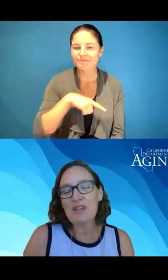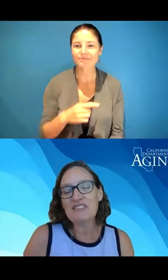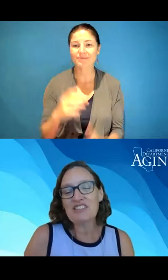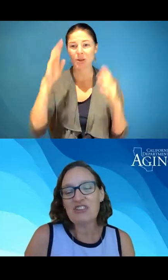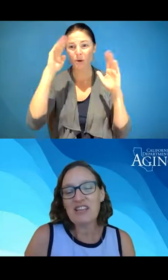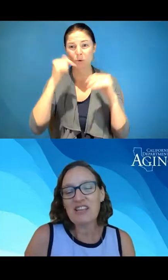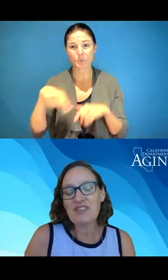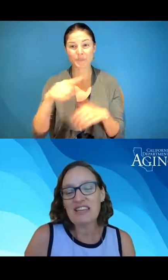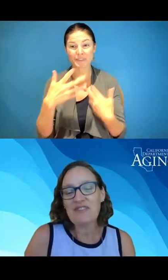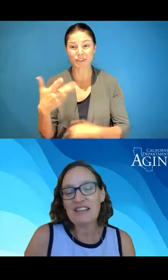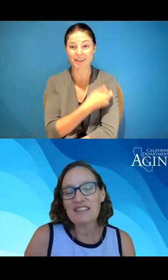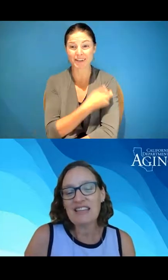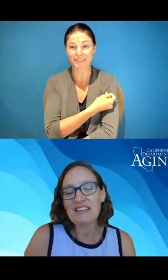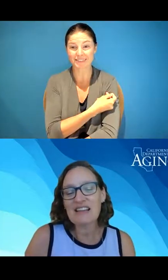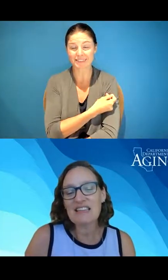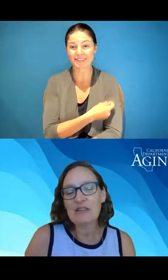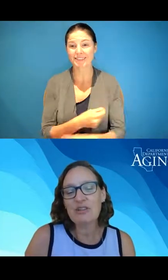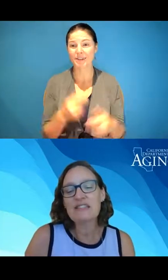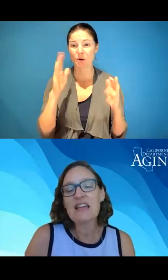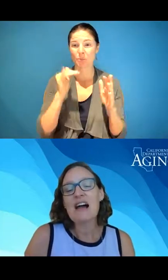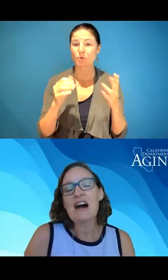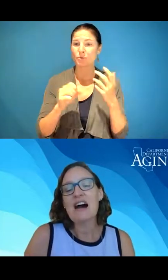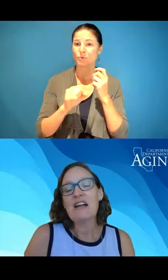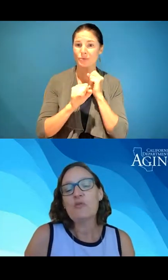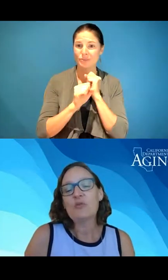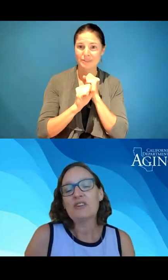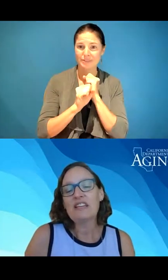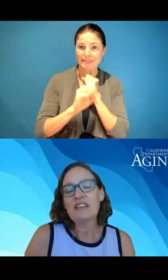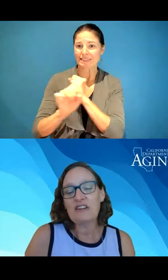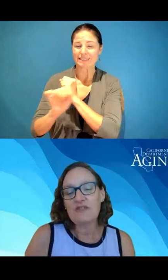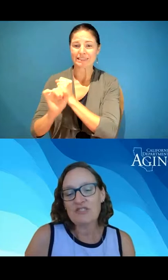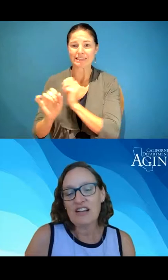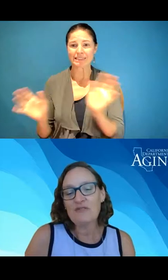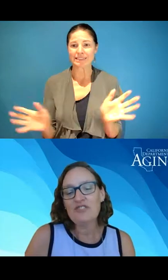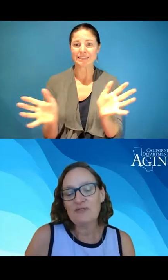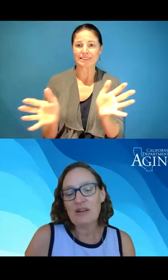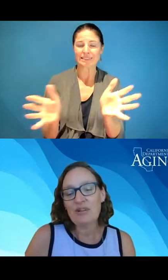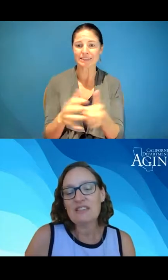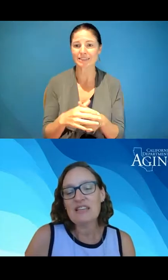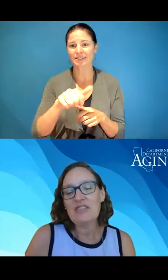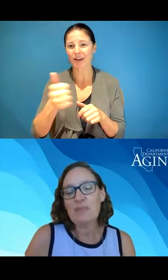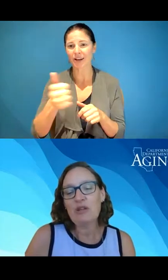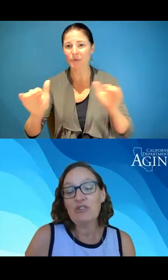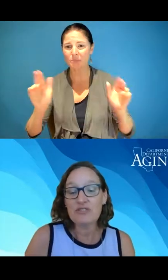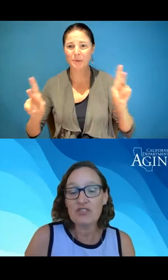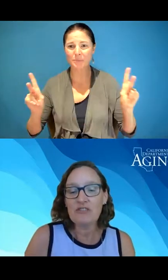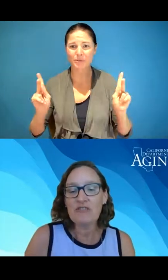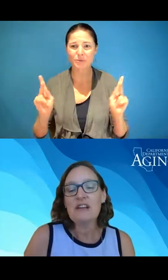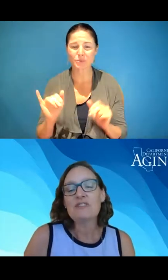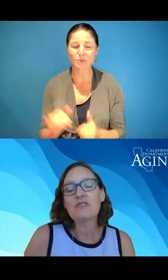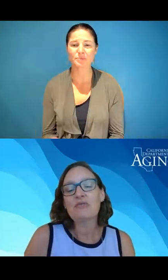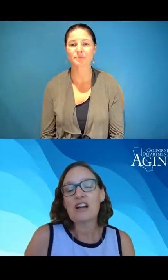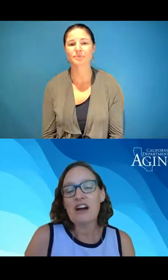and helping us continue to get the state vaccinated. Next slide, please. I hope you are taking care of yourselves, your families, and the people you